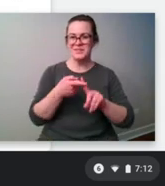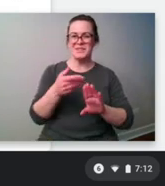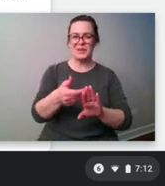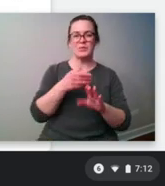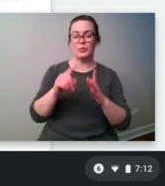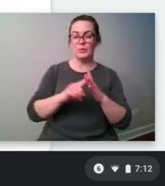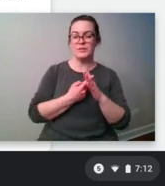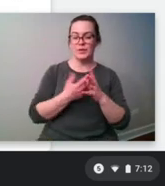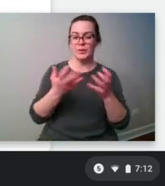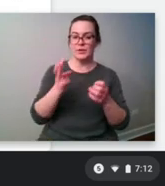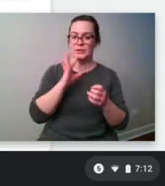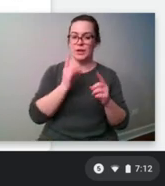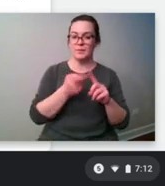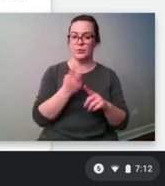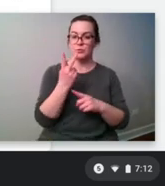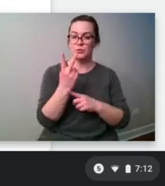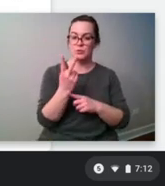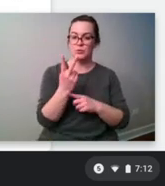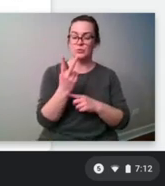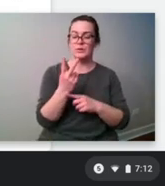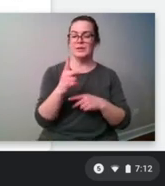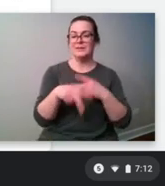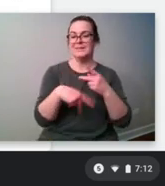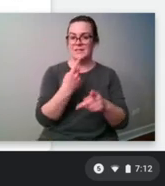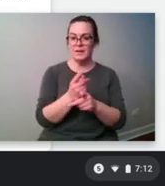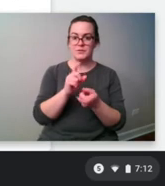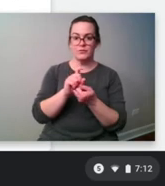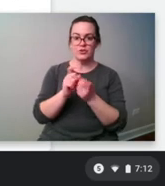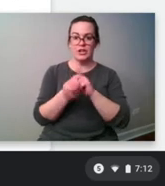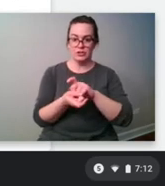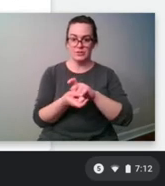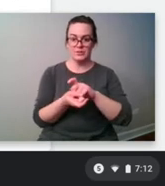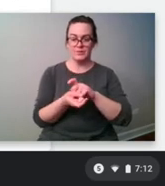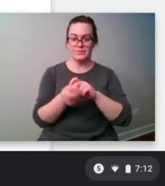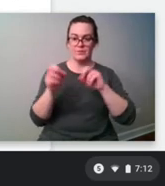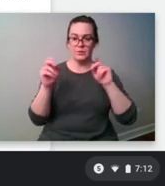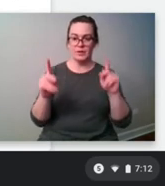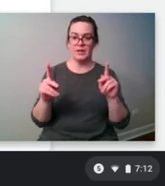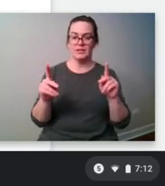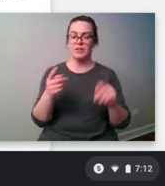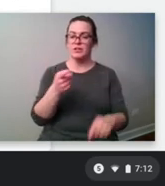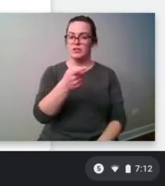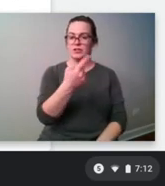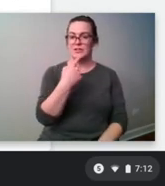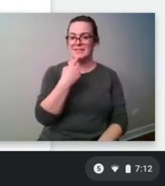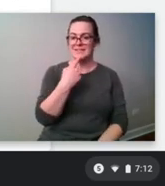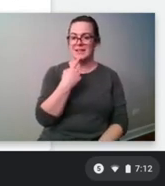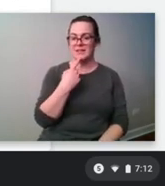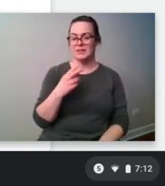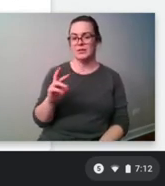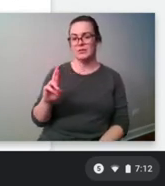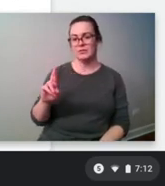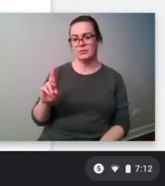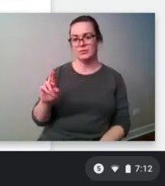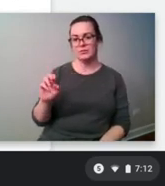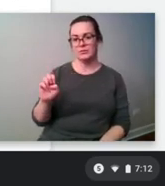Hi friends, before we start, I want to talk about two types of changes, okay? She's going to